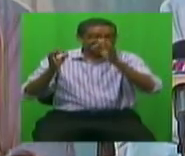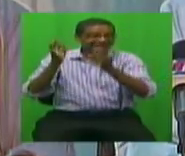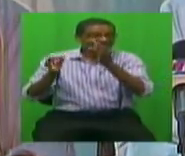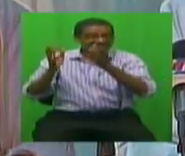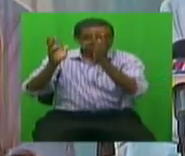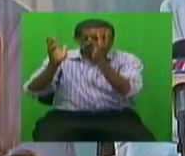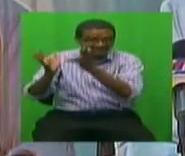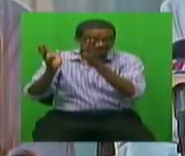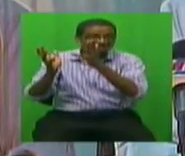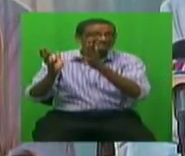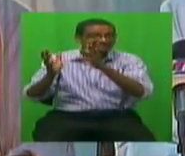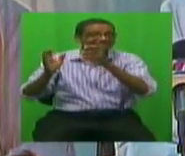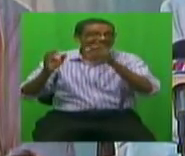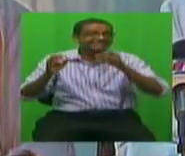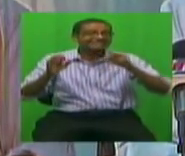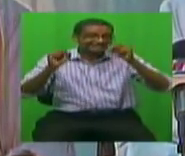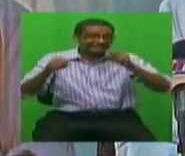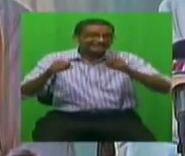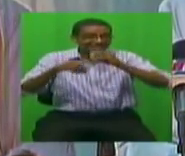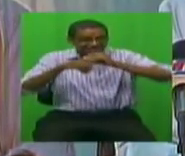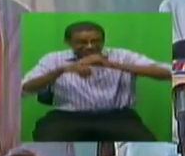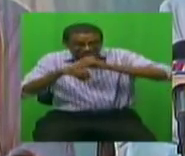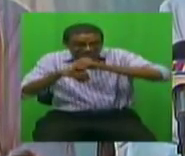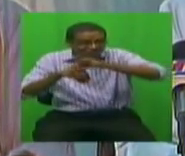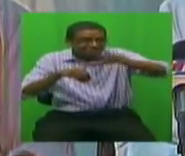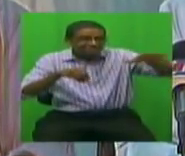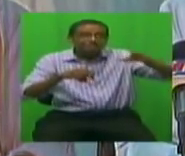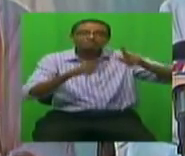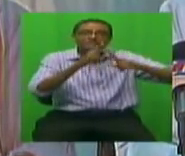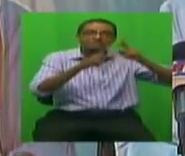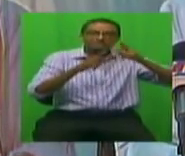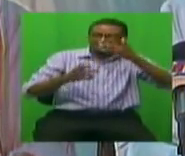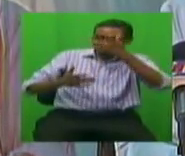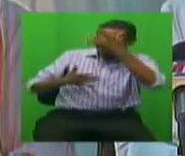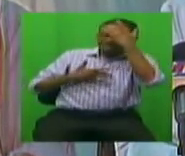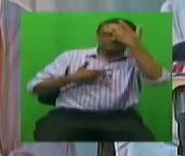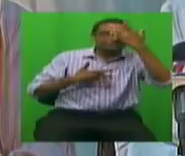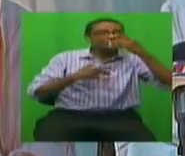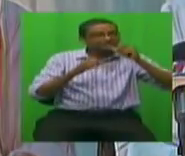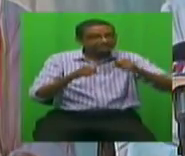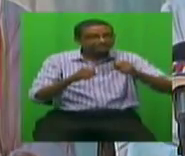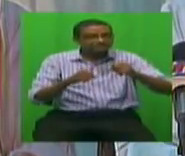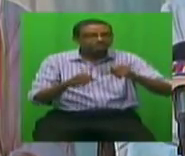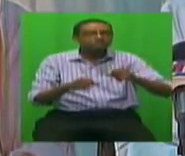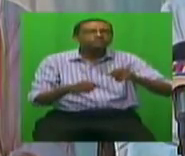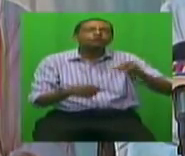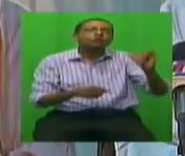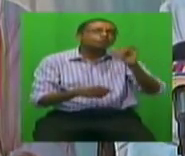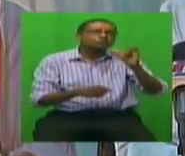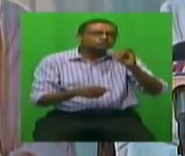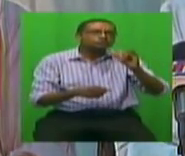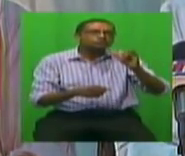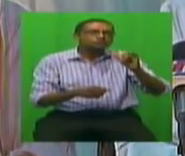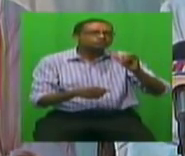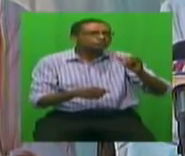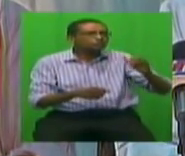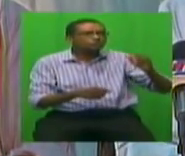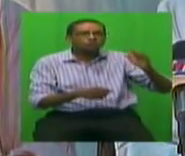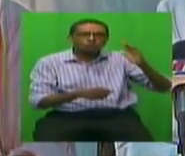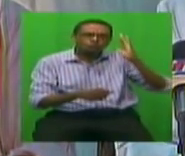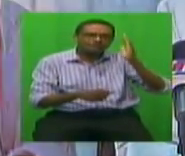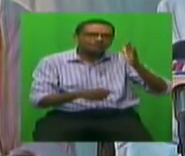that spraying in the insect vector divisions do the necessary spraying, as we expect mosquitoes and other